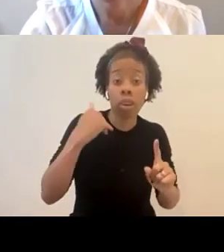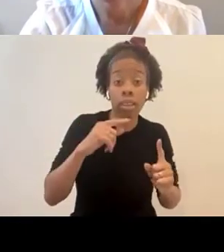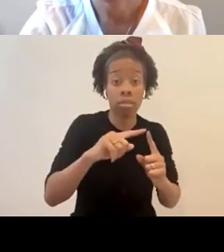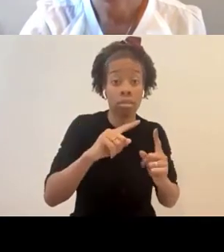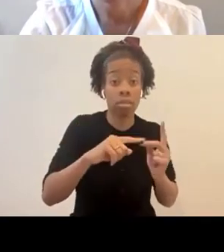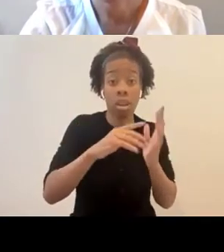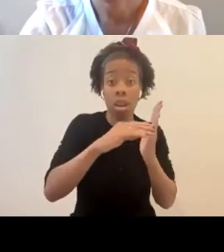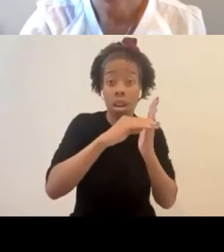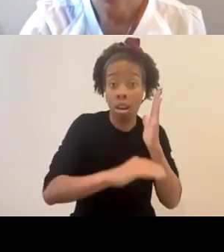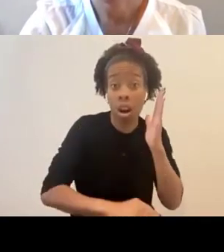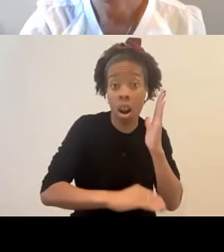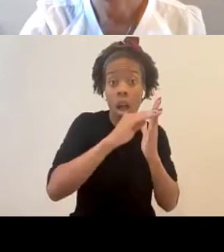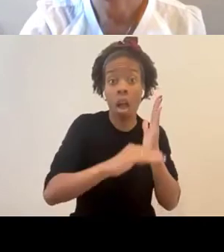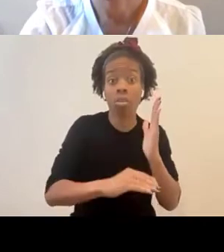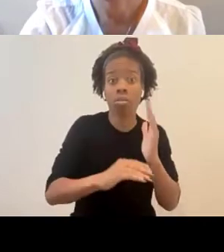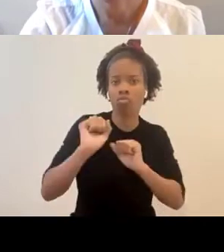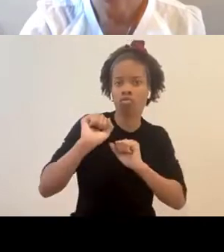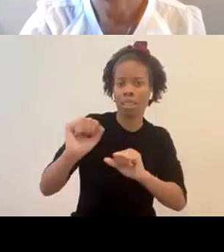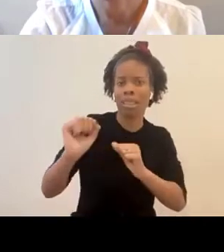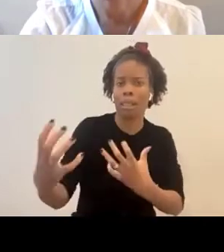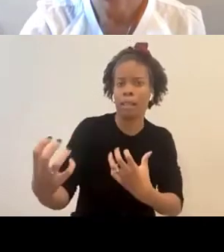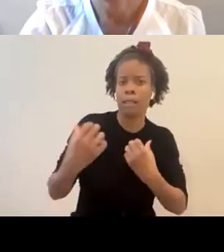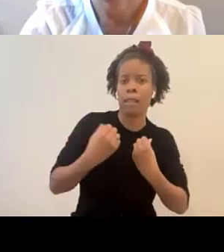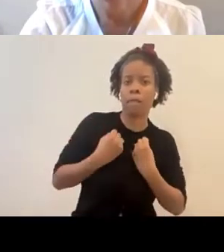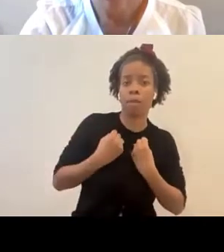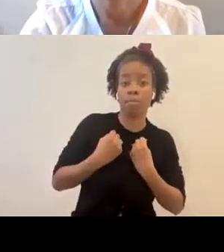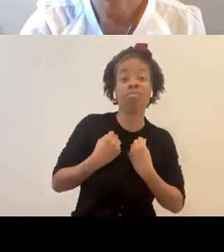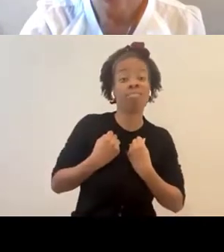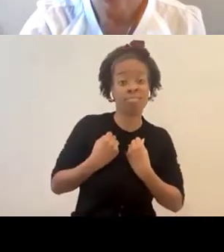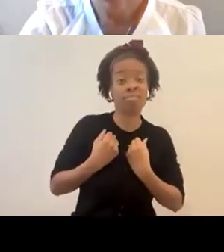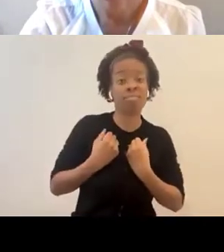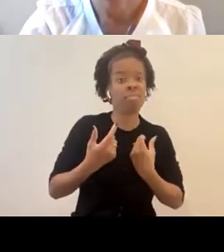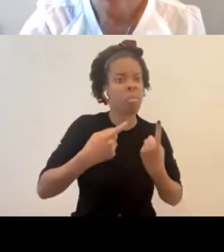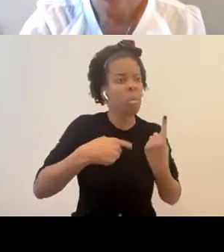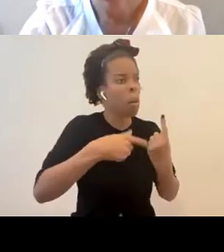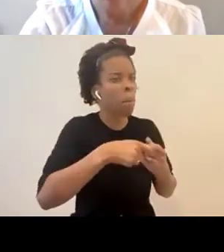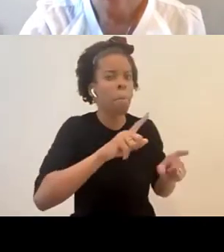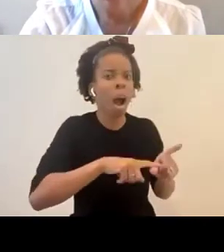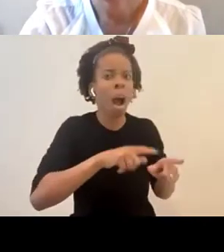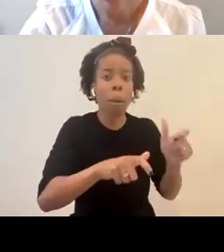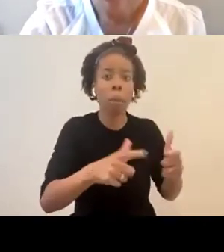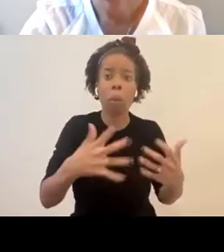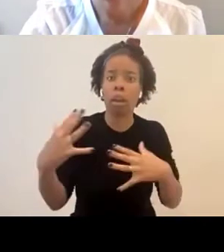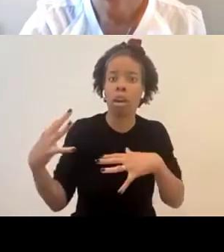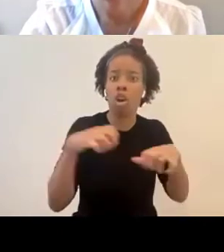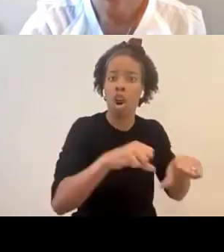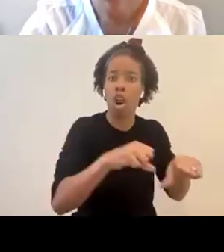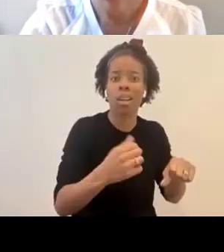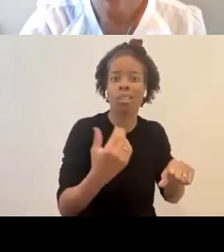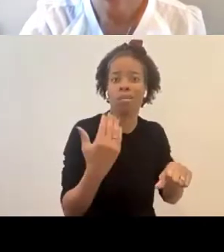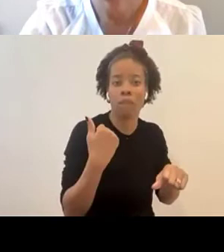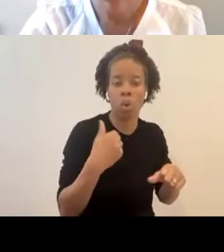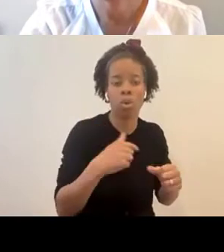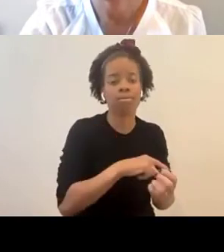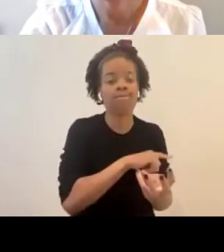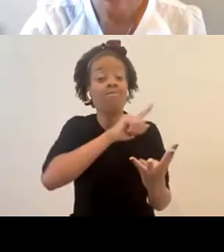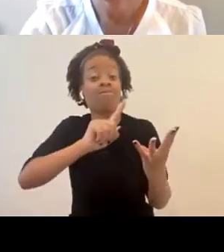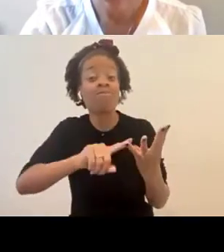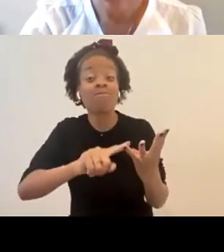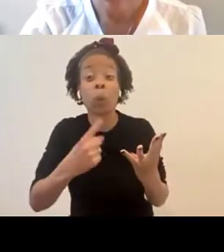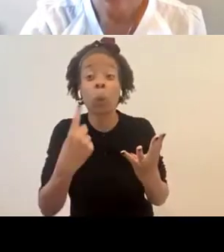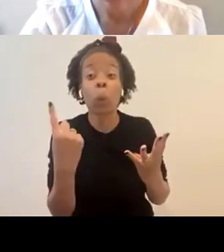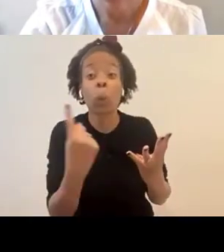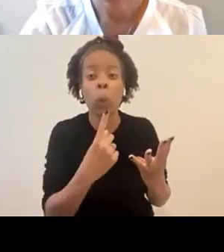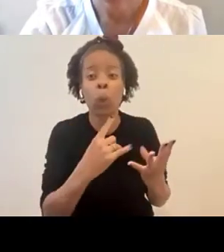to enslavement in the context of formerly enslaved and colonized people. And finally, we are thrilled to have